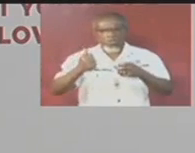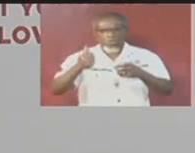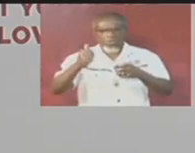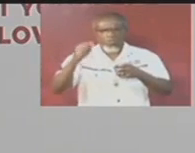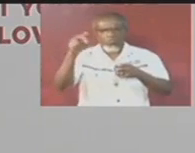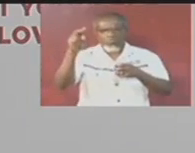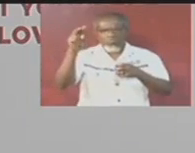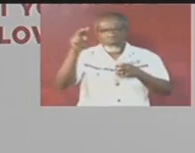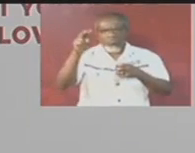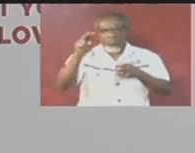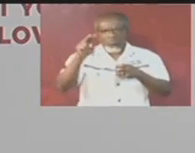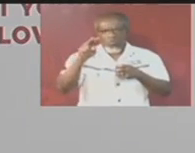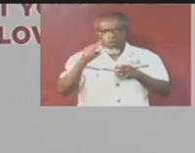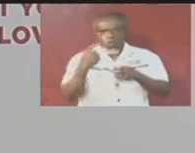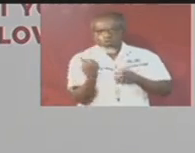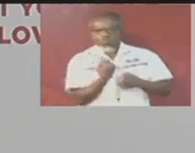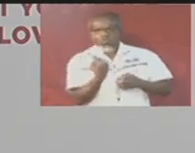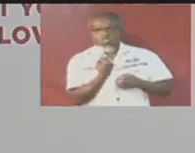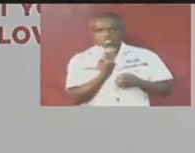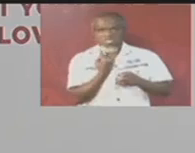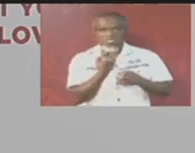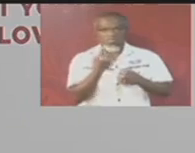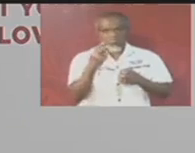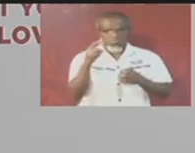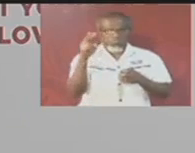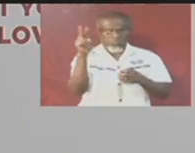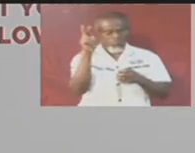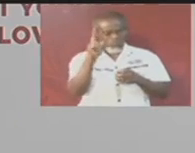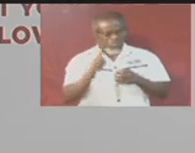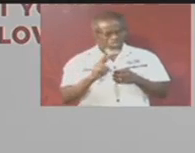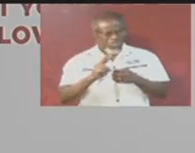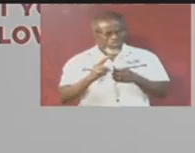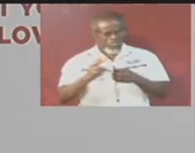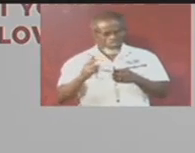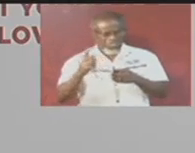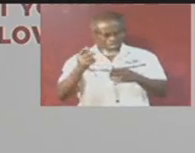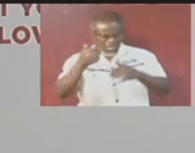or exclusively as a result of illegal